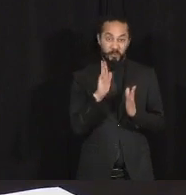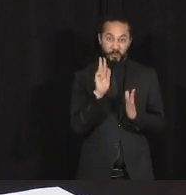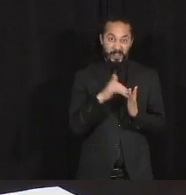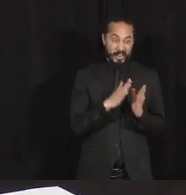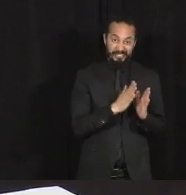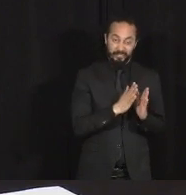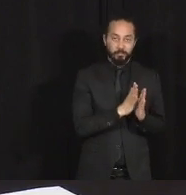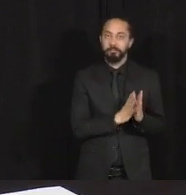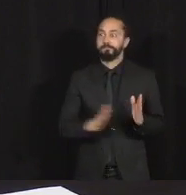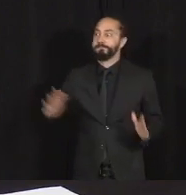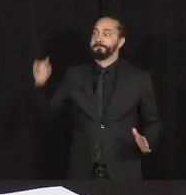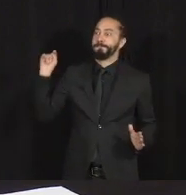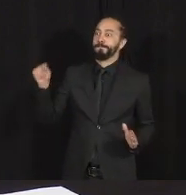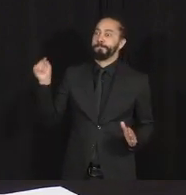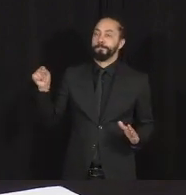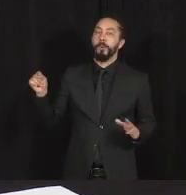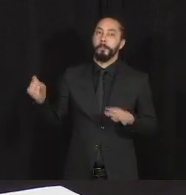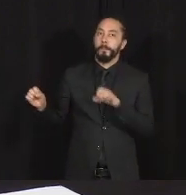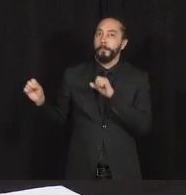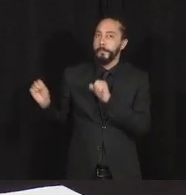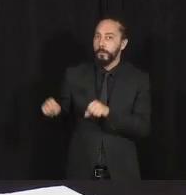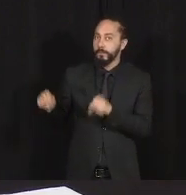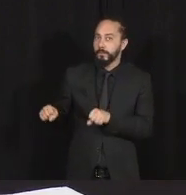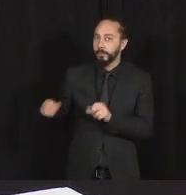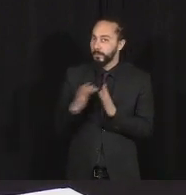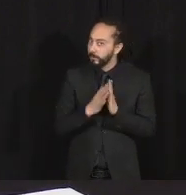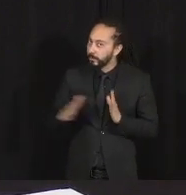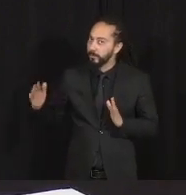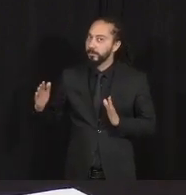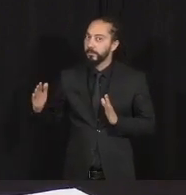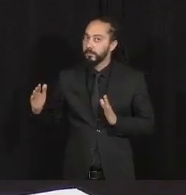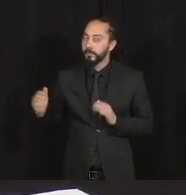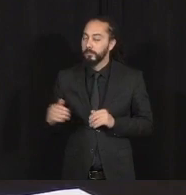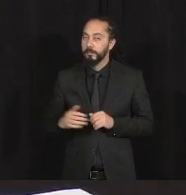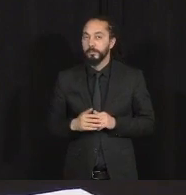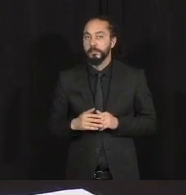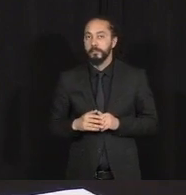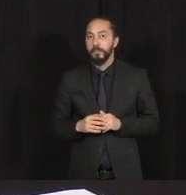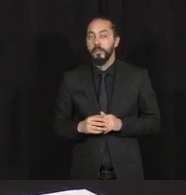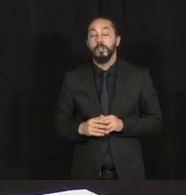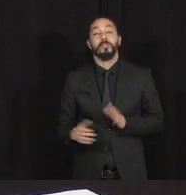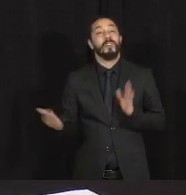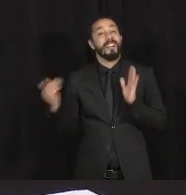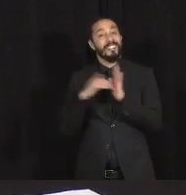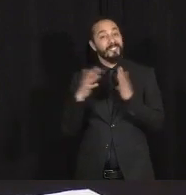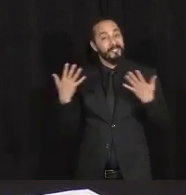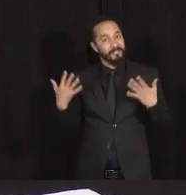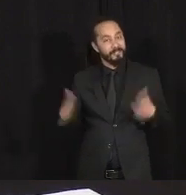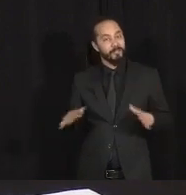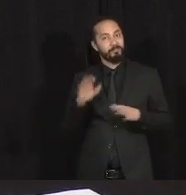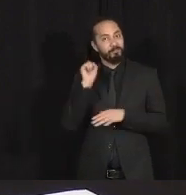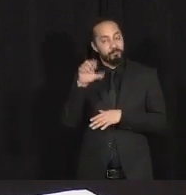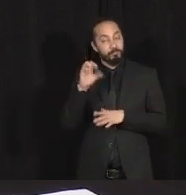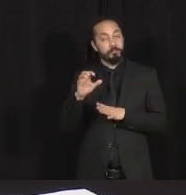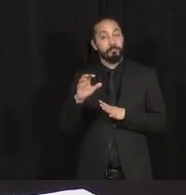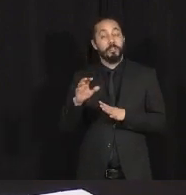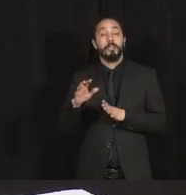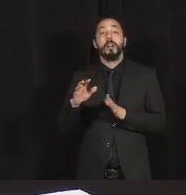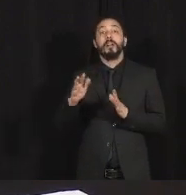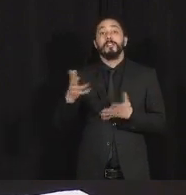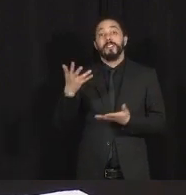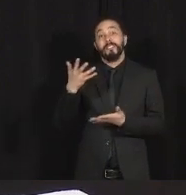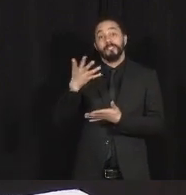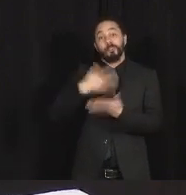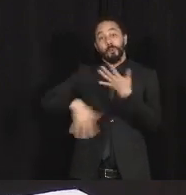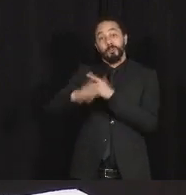just discussed, a lot of social distancing measures. That, taken along with the other public